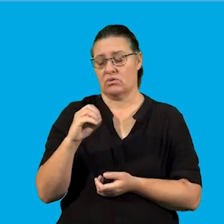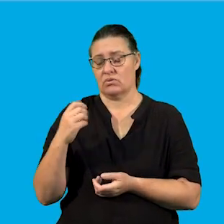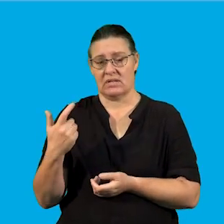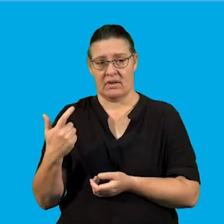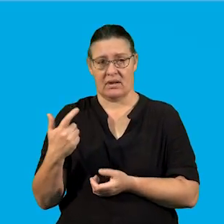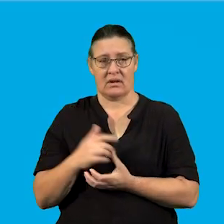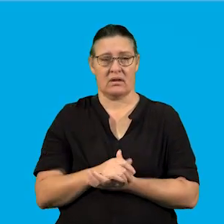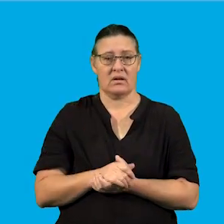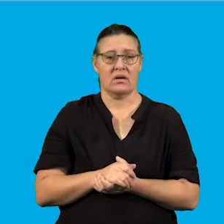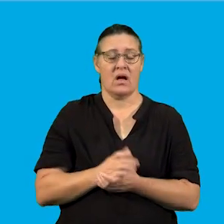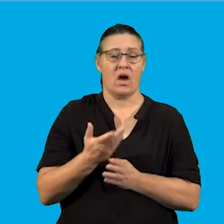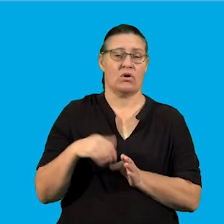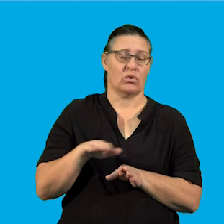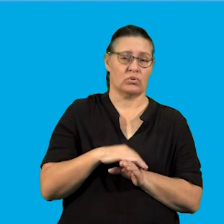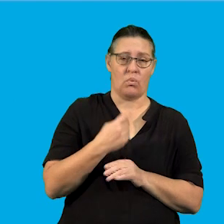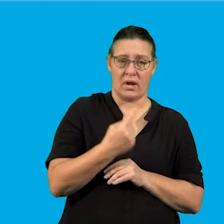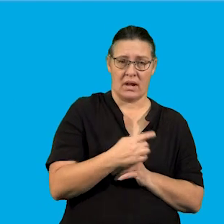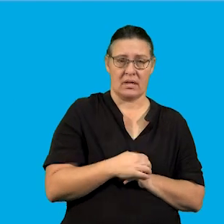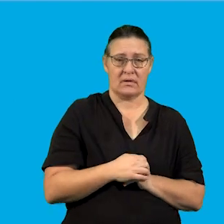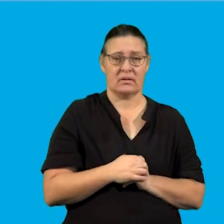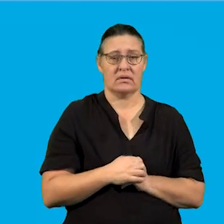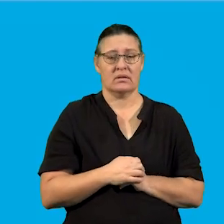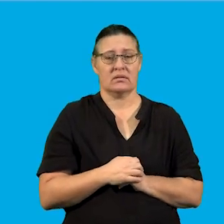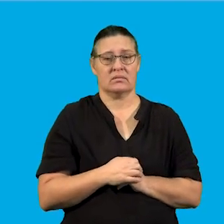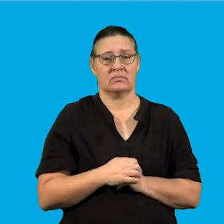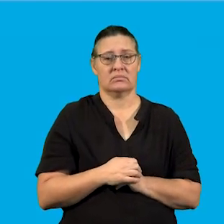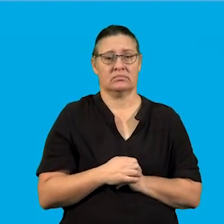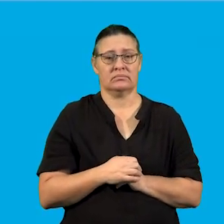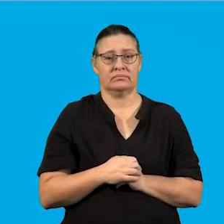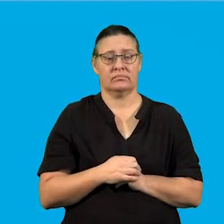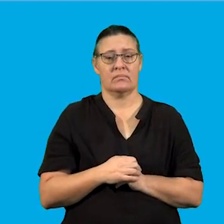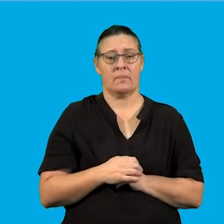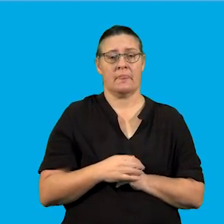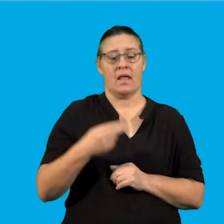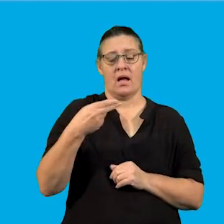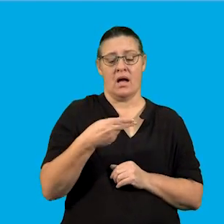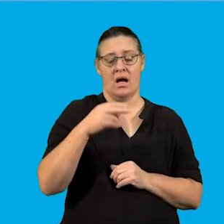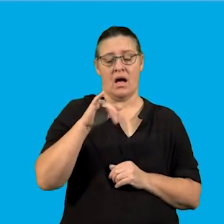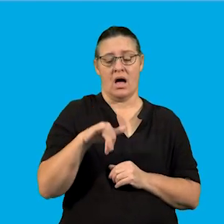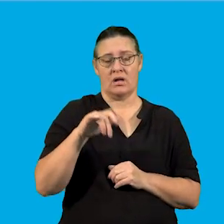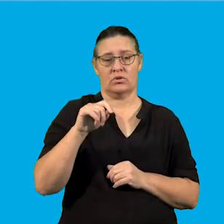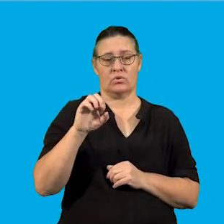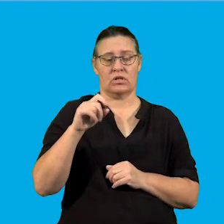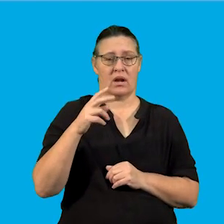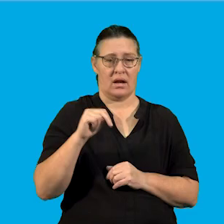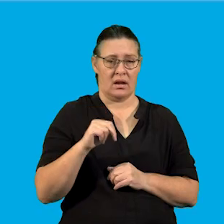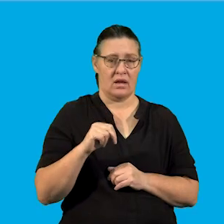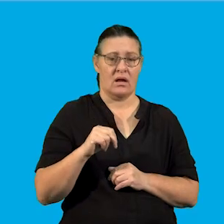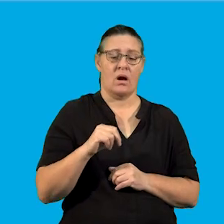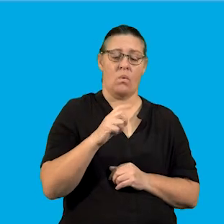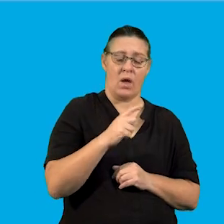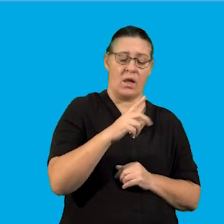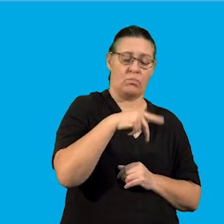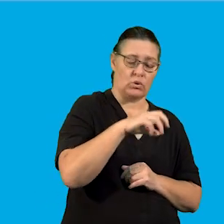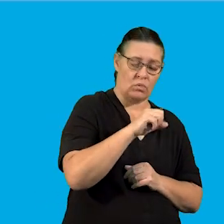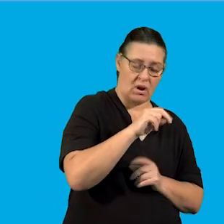and we know that rounds down to 1, that means it can only be hydrogen that has 1 proton and 1